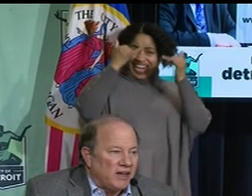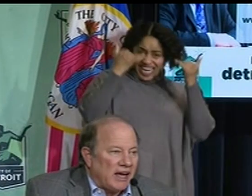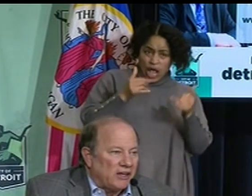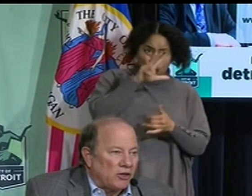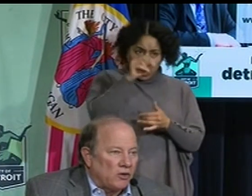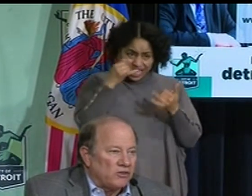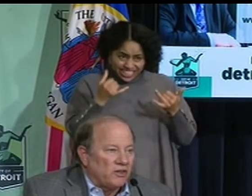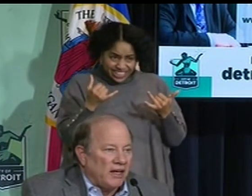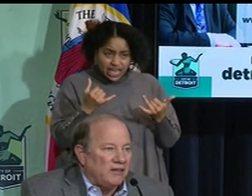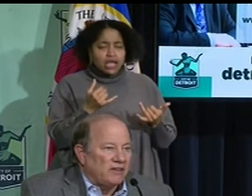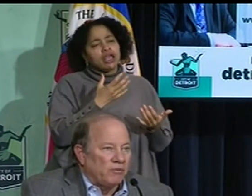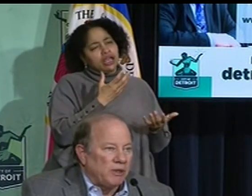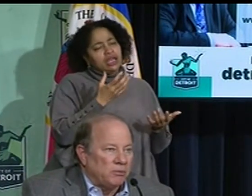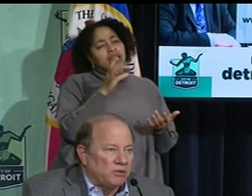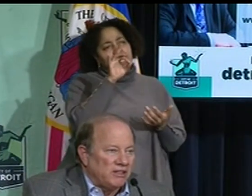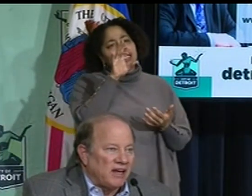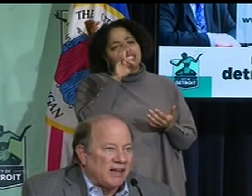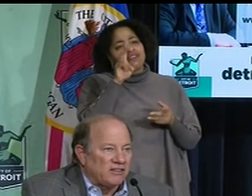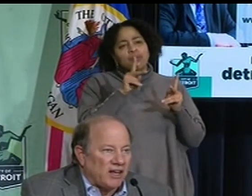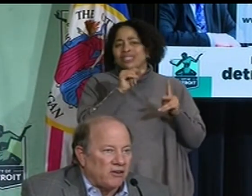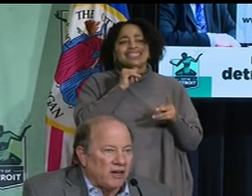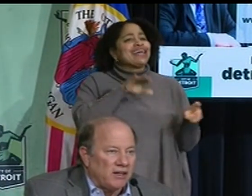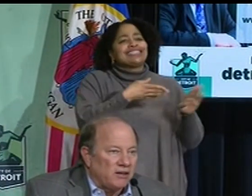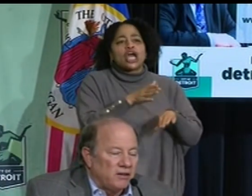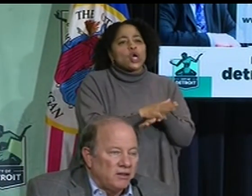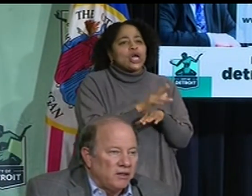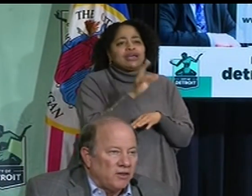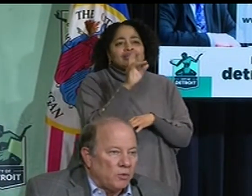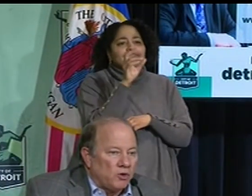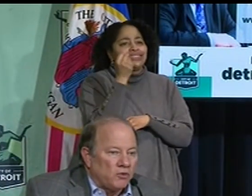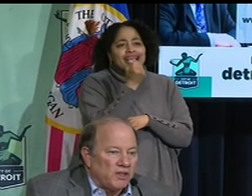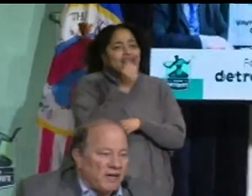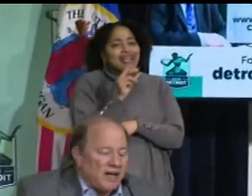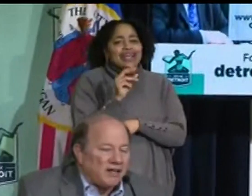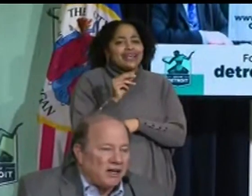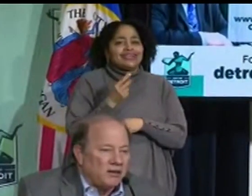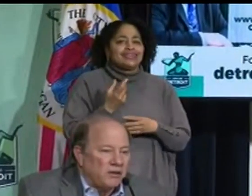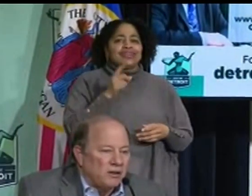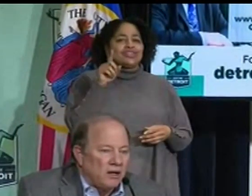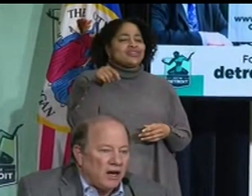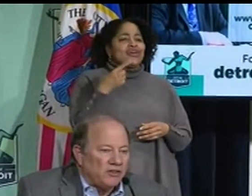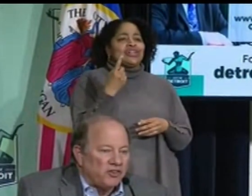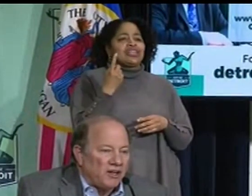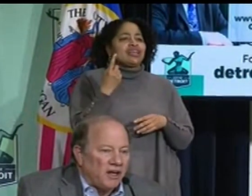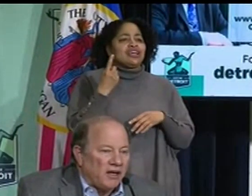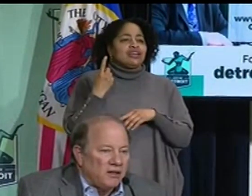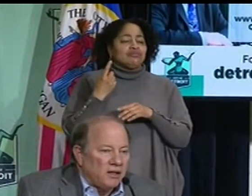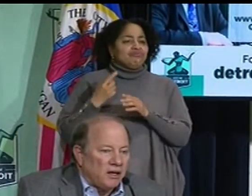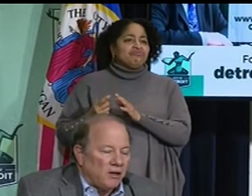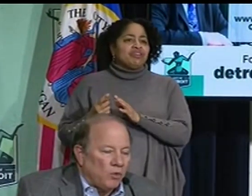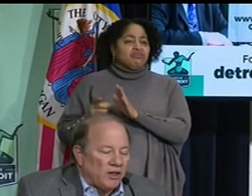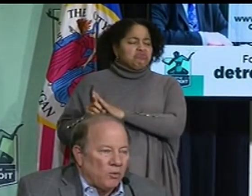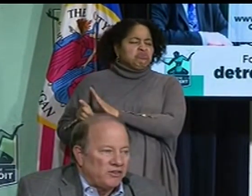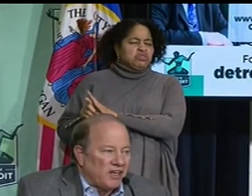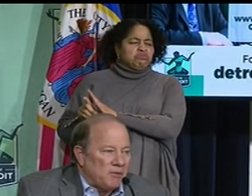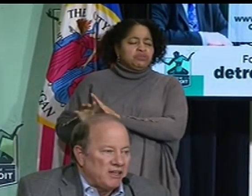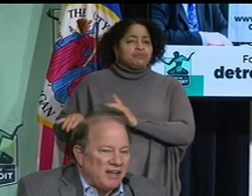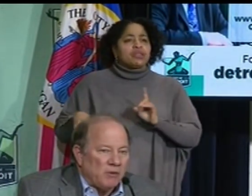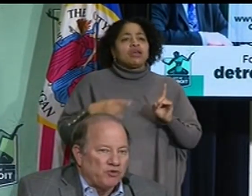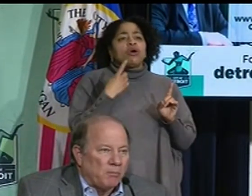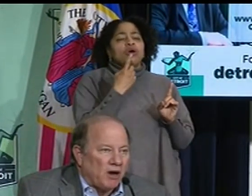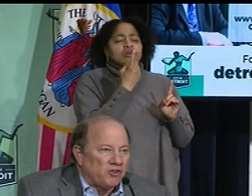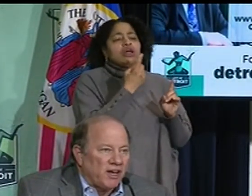30 today. And of course, 87 people didn't die on Saturday, and there weren't only 9 on Sunday. One of the ones that